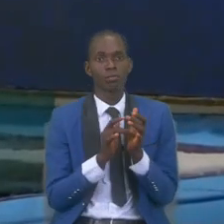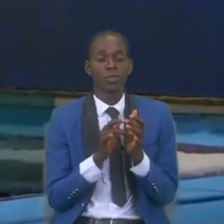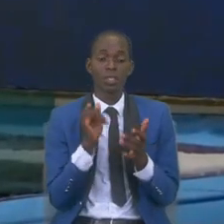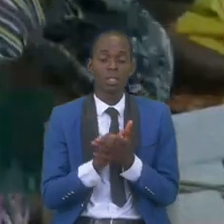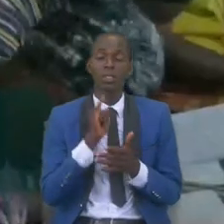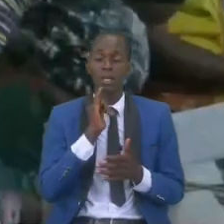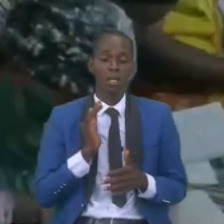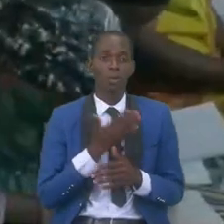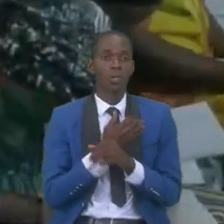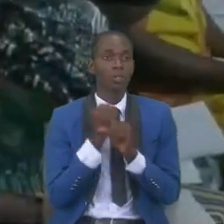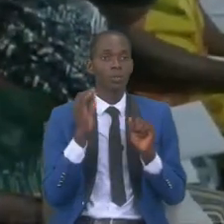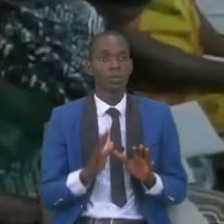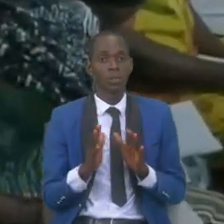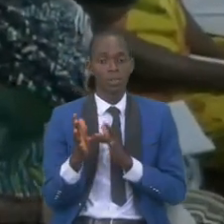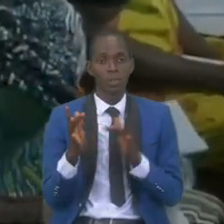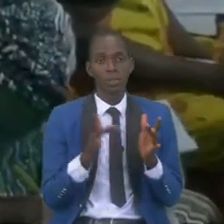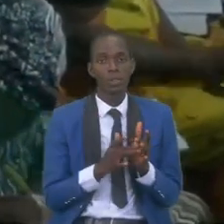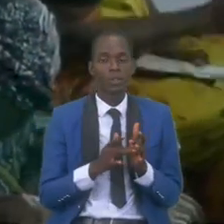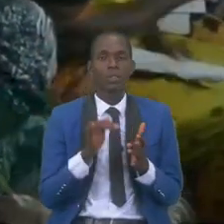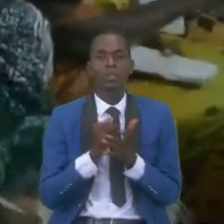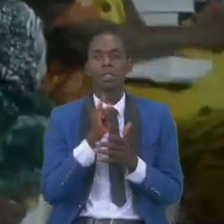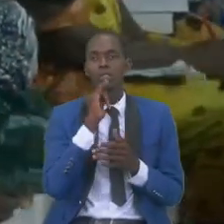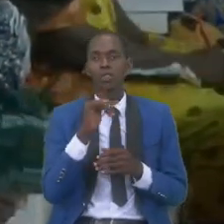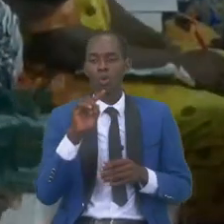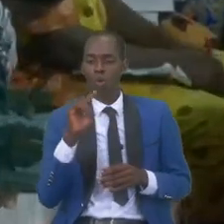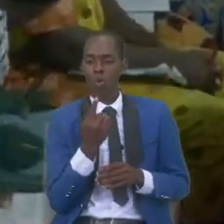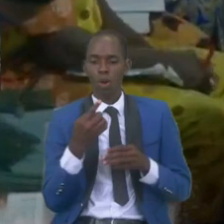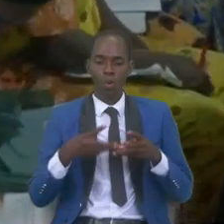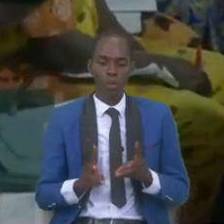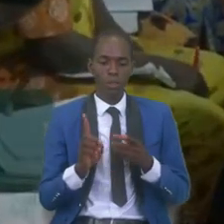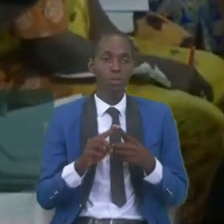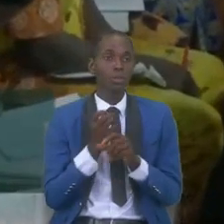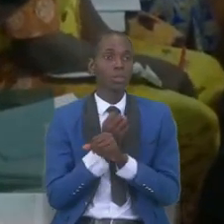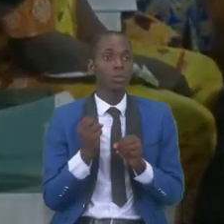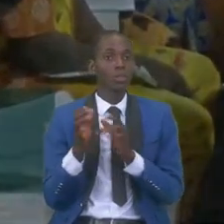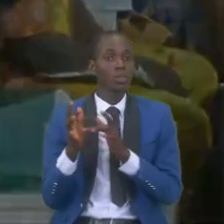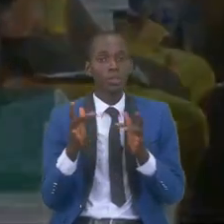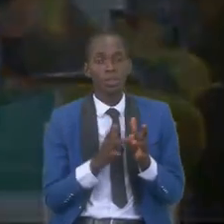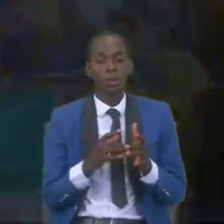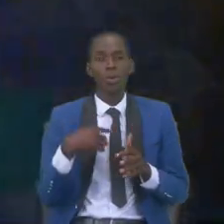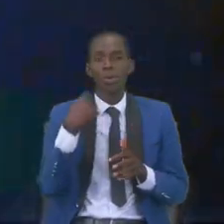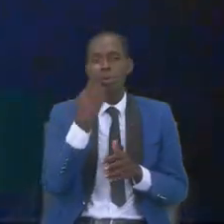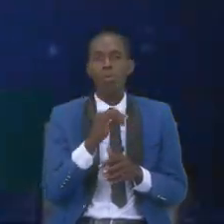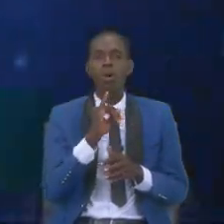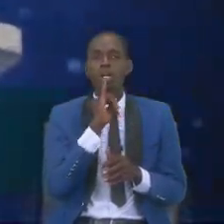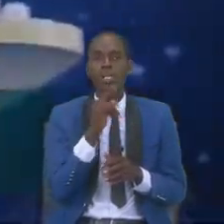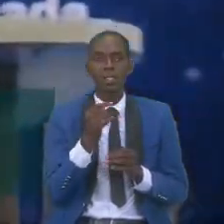Savior, Jesus, that's the only way to salvation, Jesus, who is the truth,